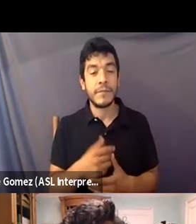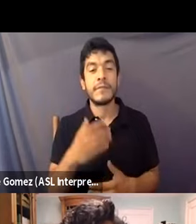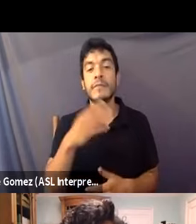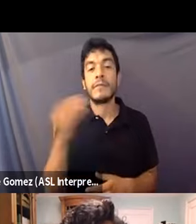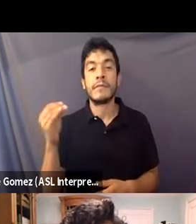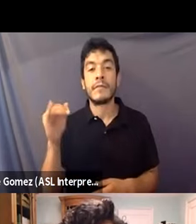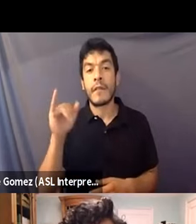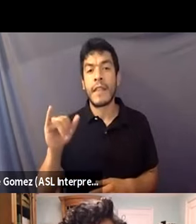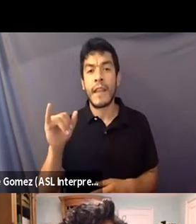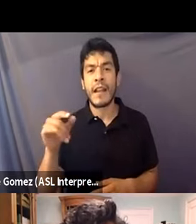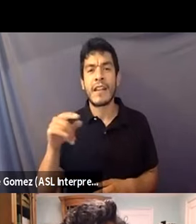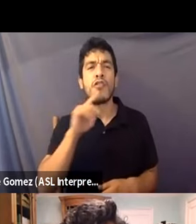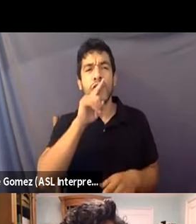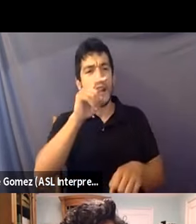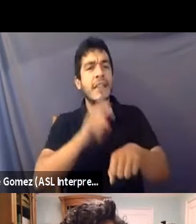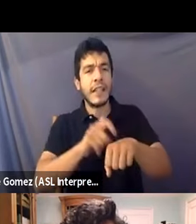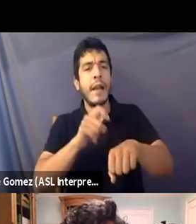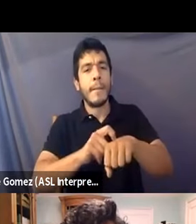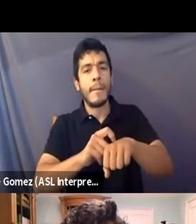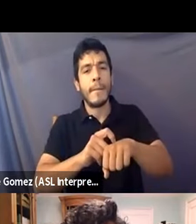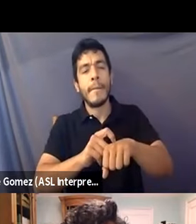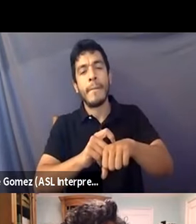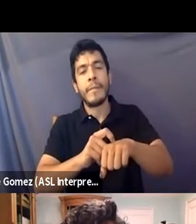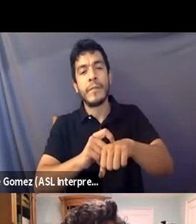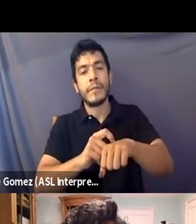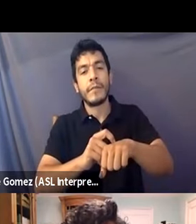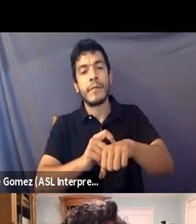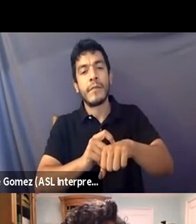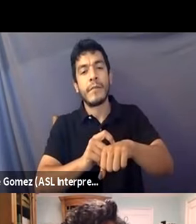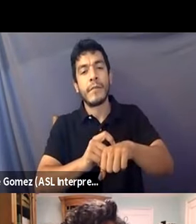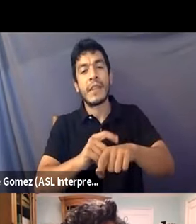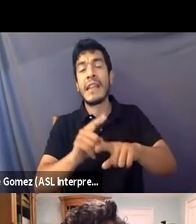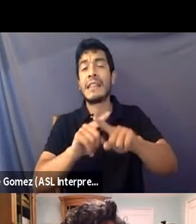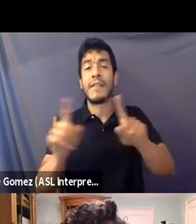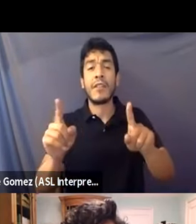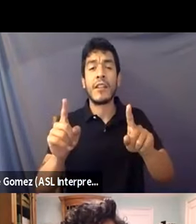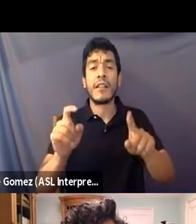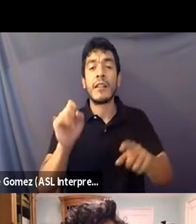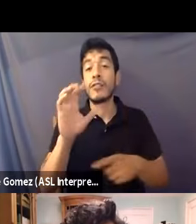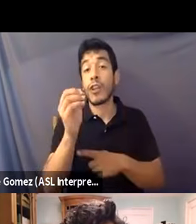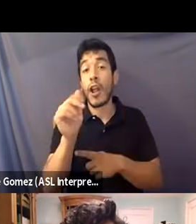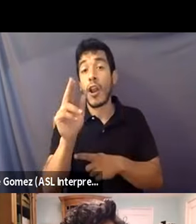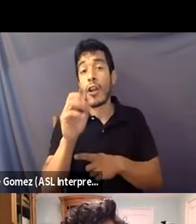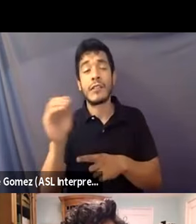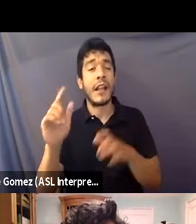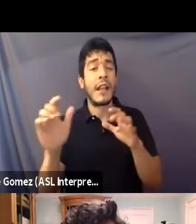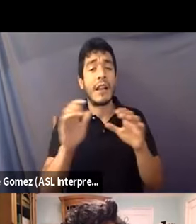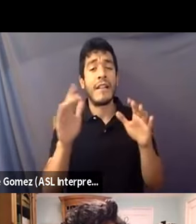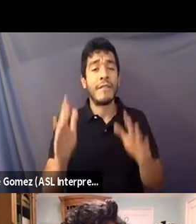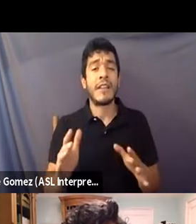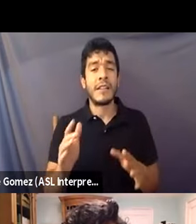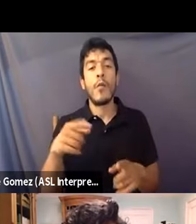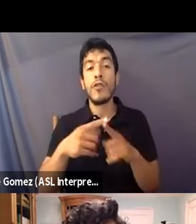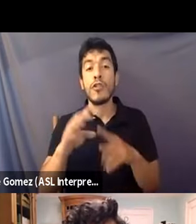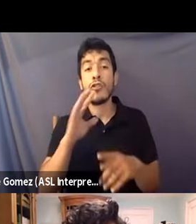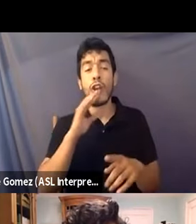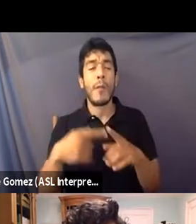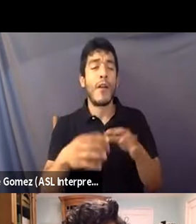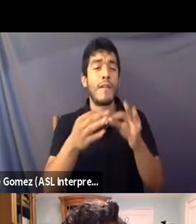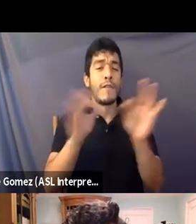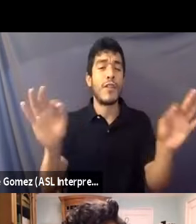this is really the time you know, many different scholars and activists always say like about when you're talking about liberation, it's tied